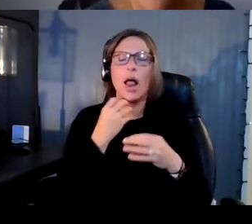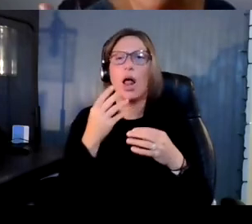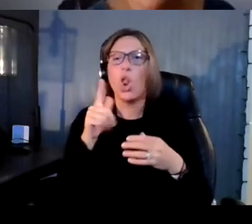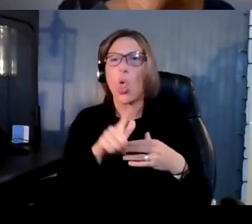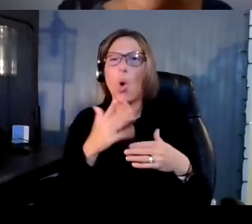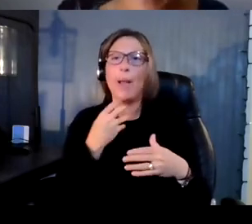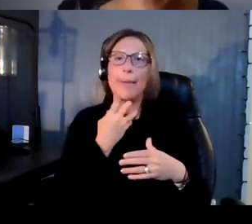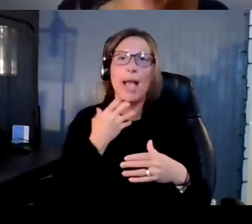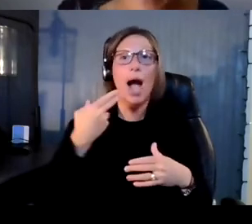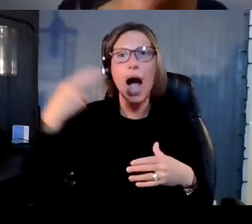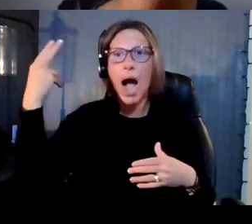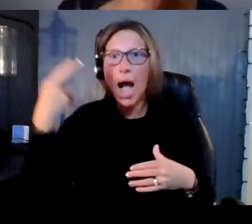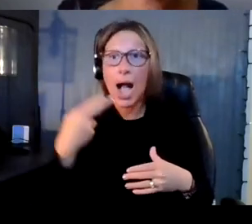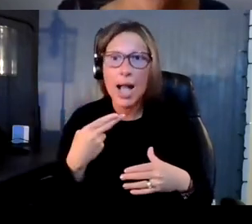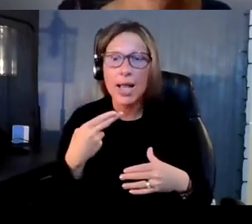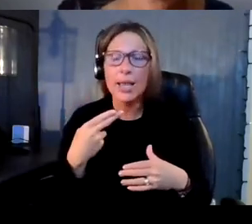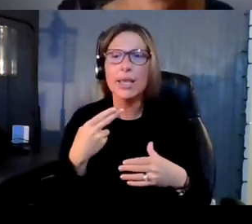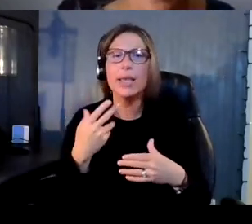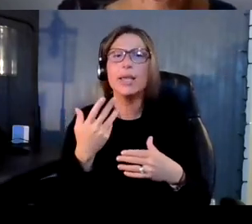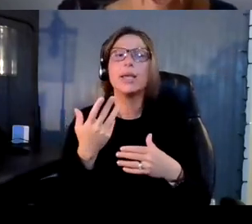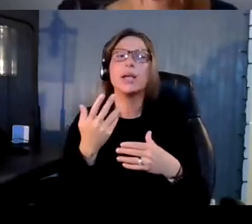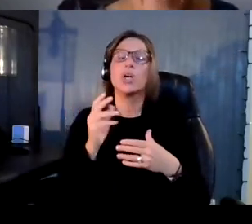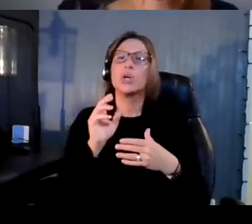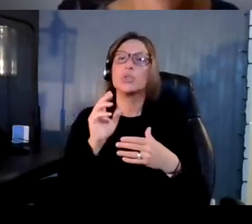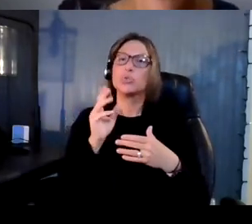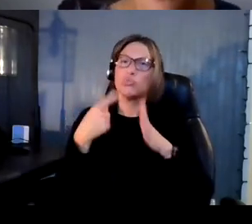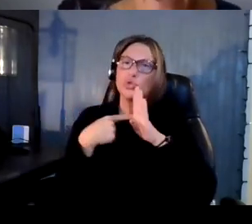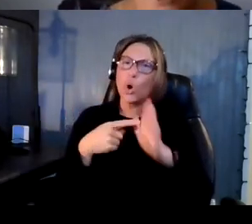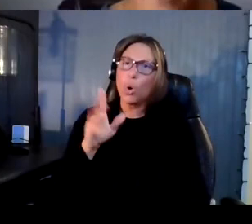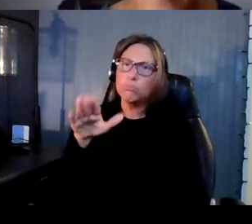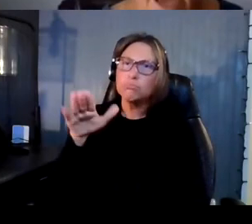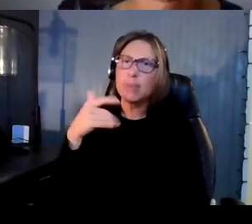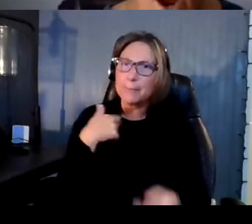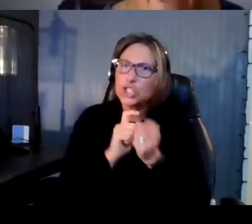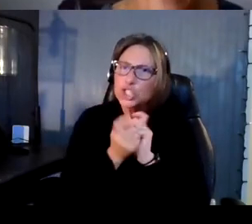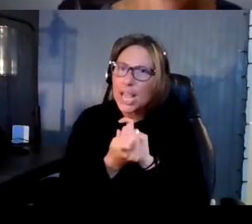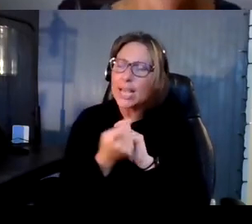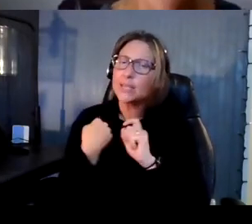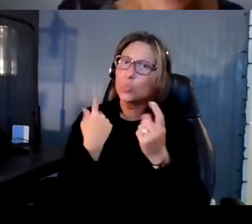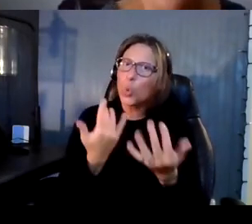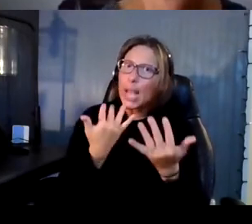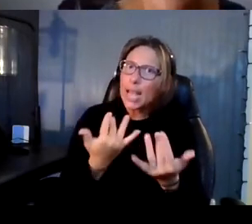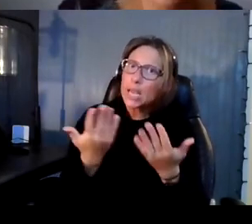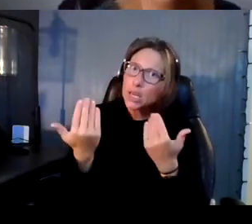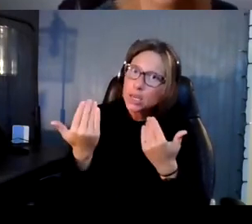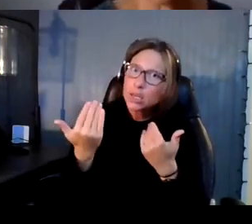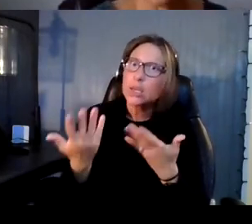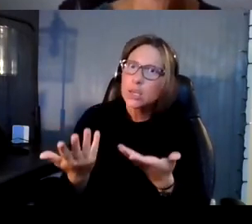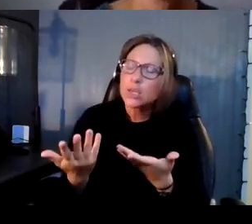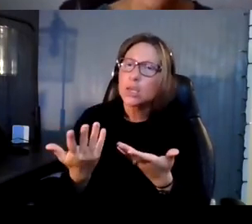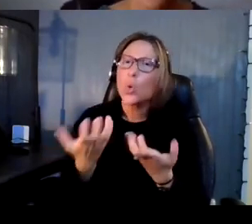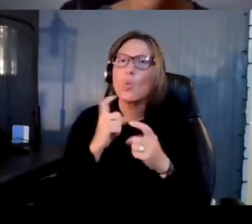different things like that to show that, hey, I'm going to change this. I'm waiting, and then waiting for